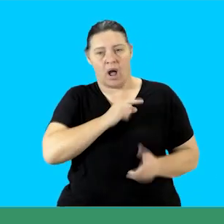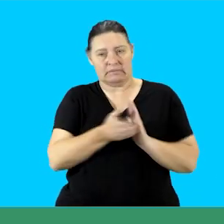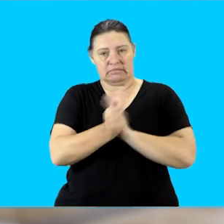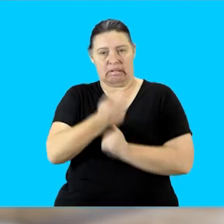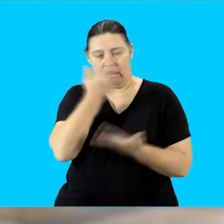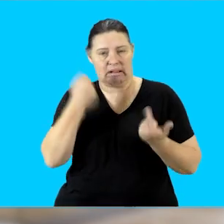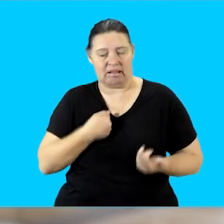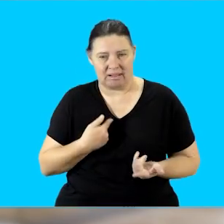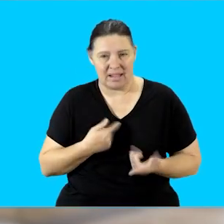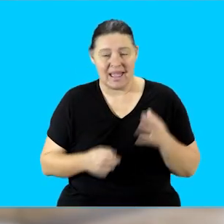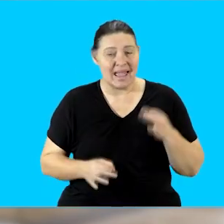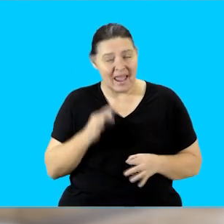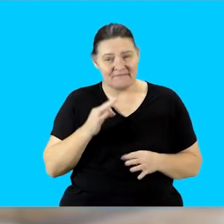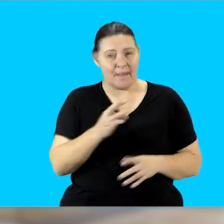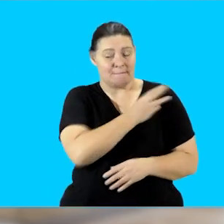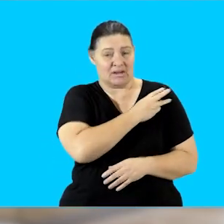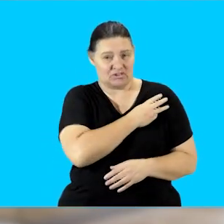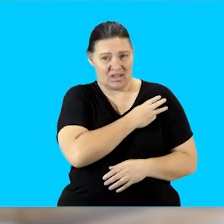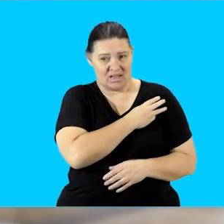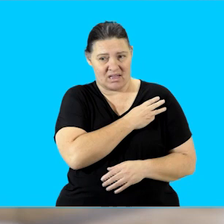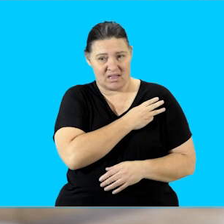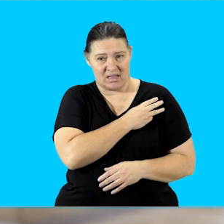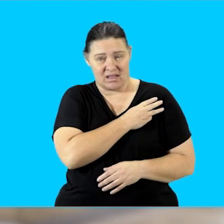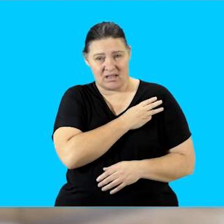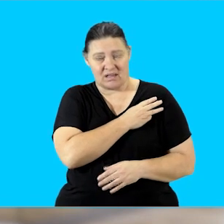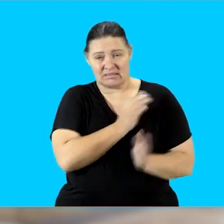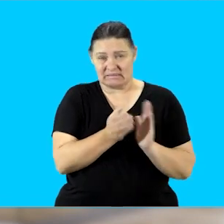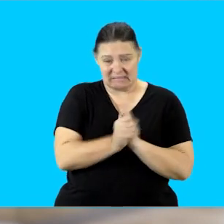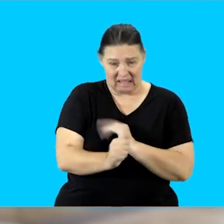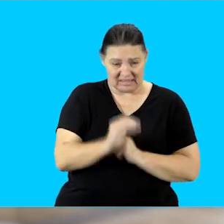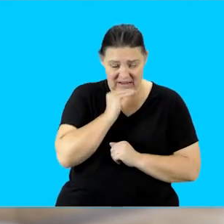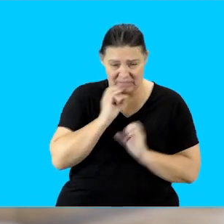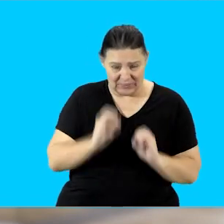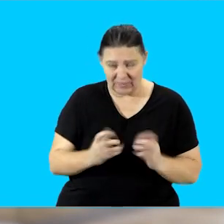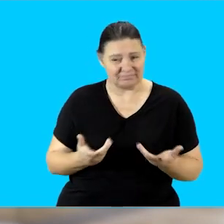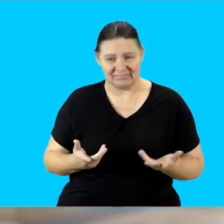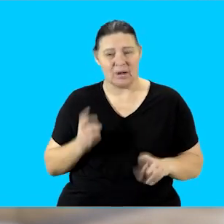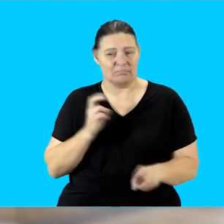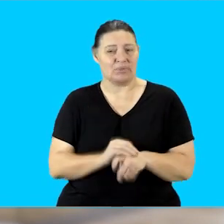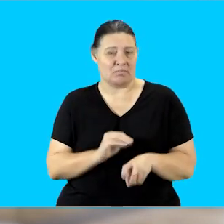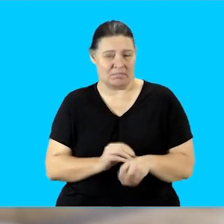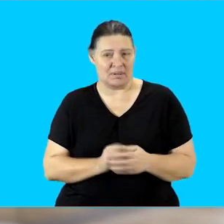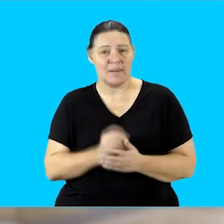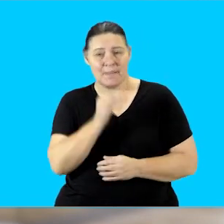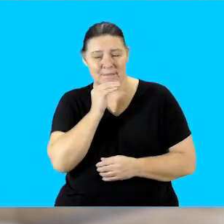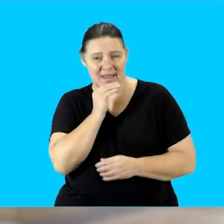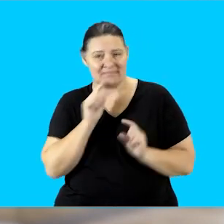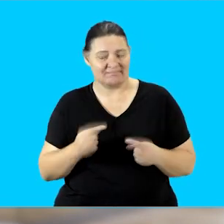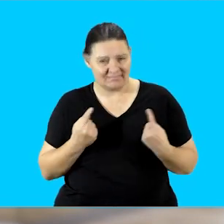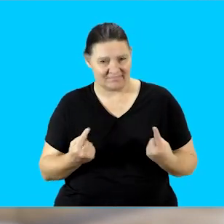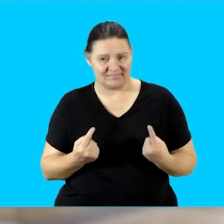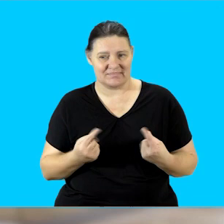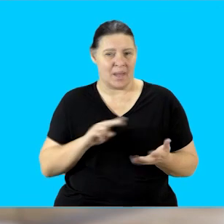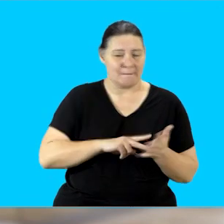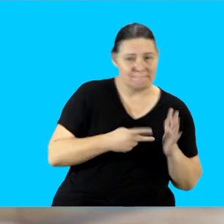employees. Obviously, if our managers are not having enough management skills, it simply means that they will not